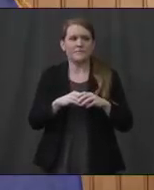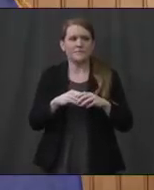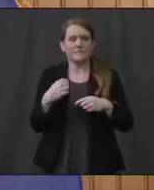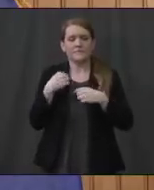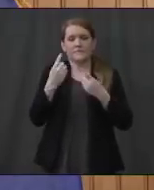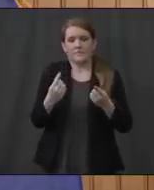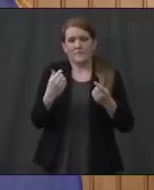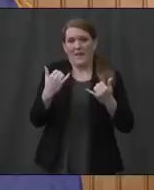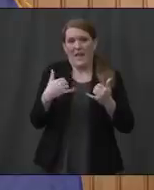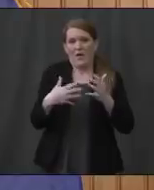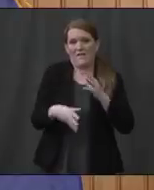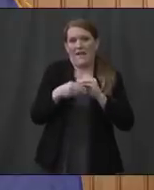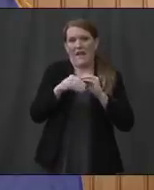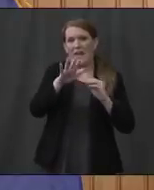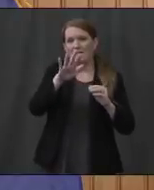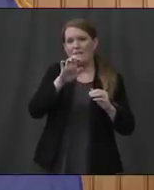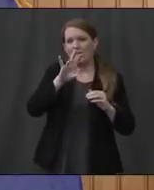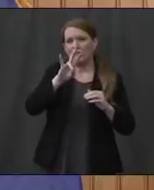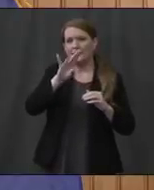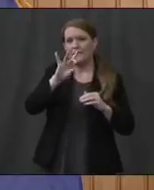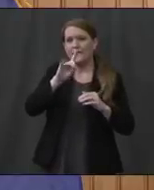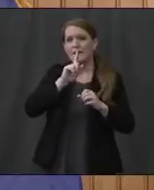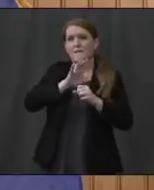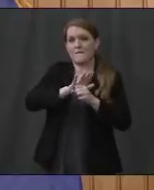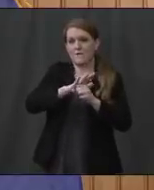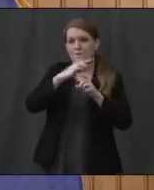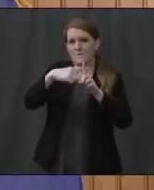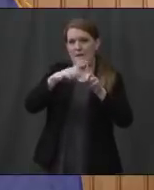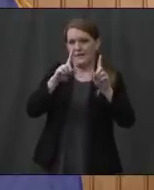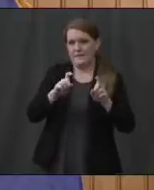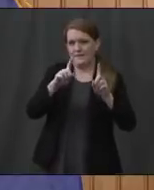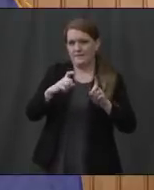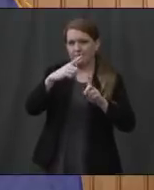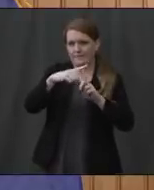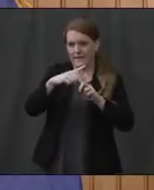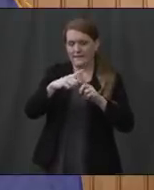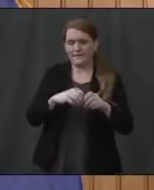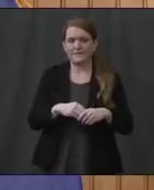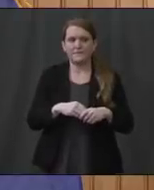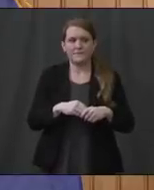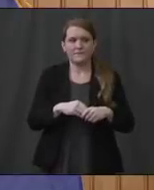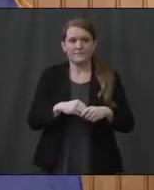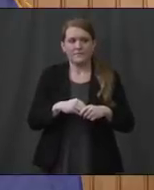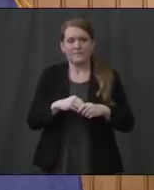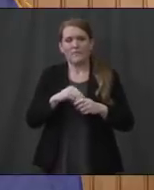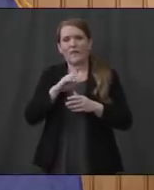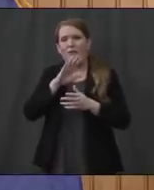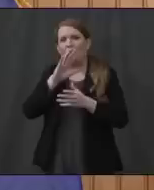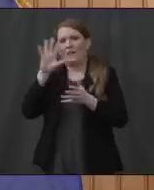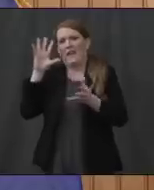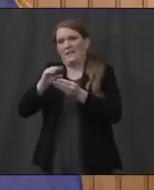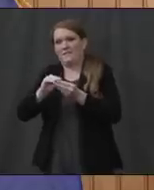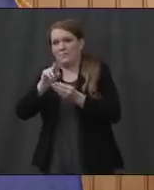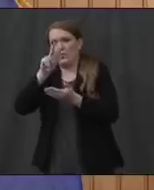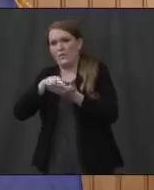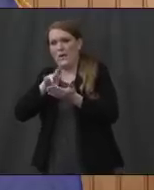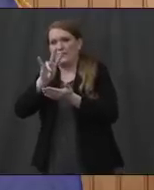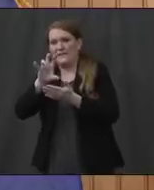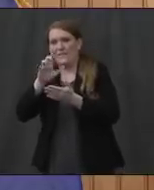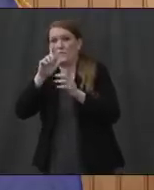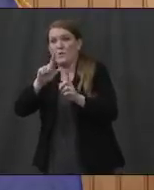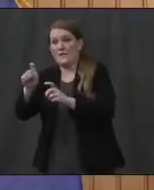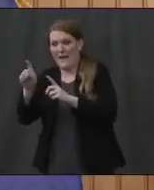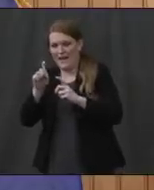578 confirmed COVID cases out of 2,700 tests. So we are ramping up our testing